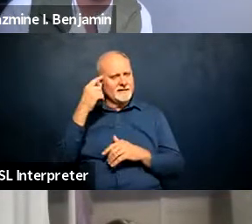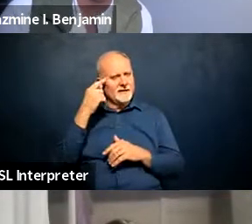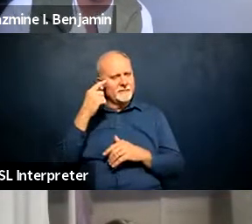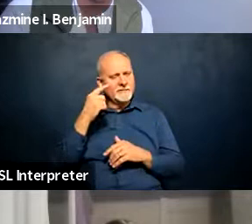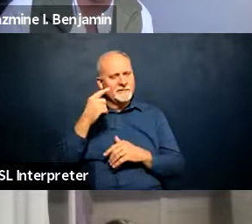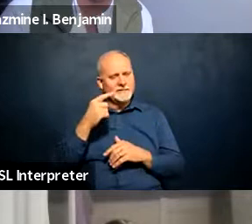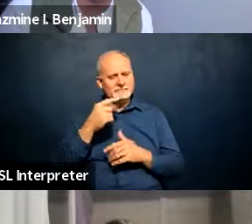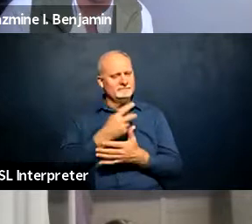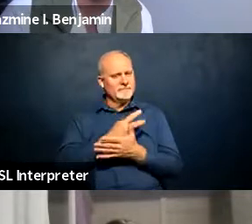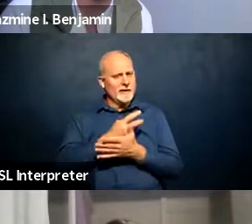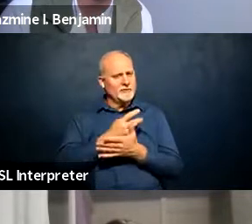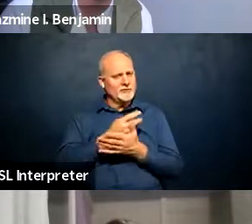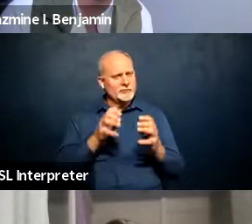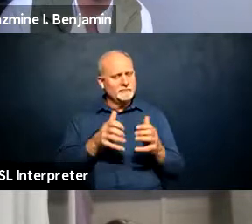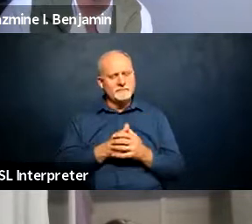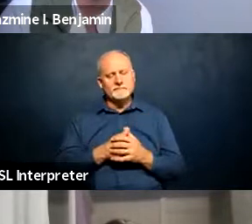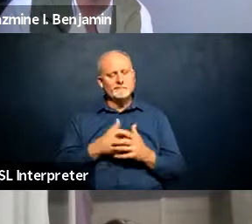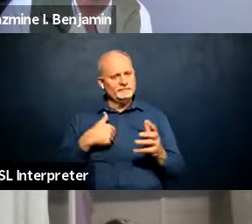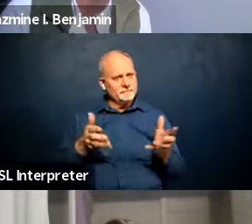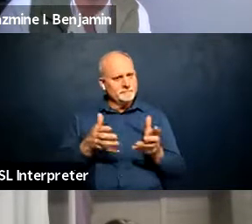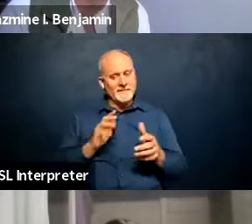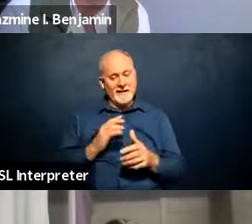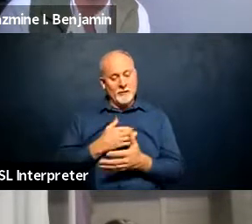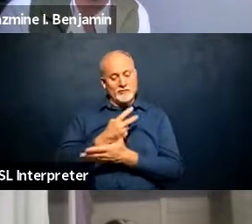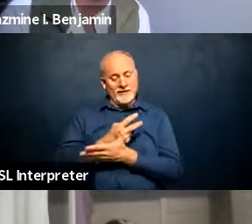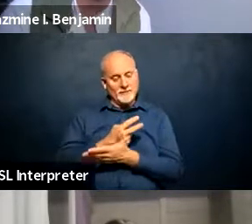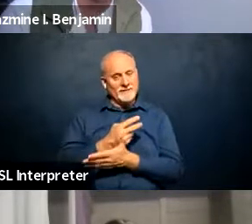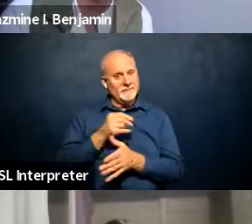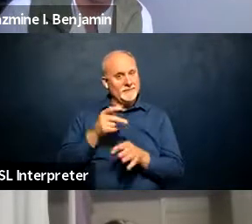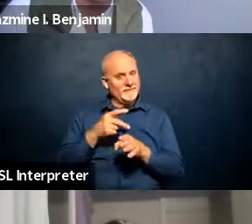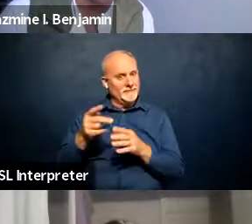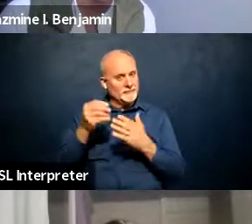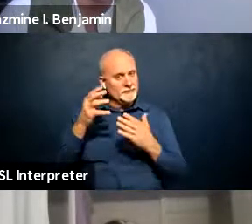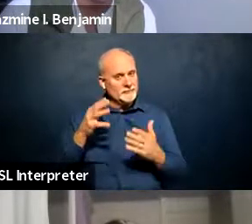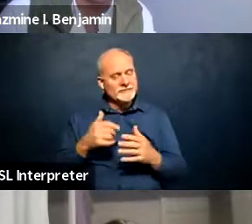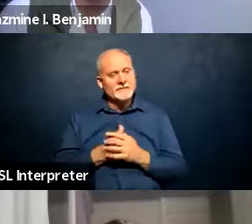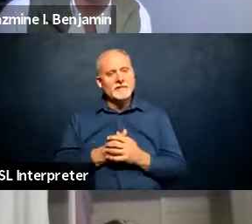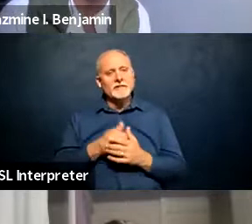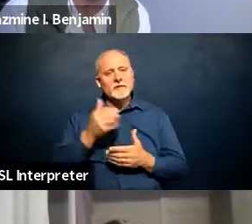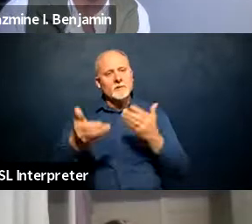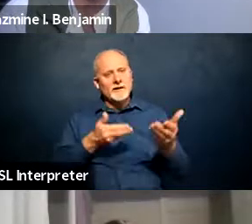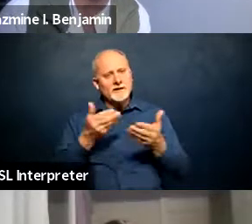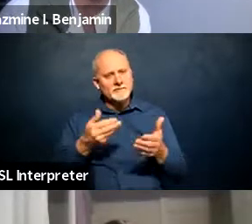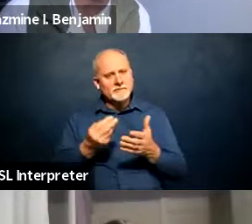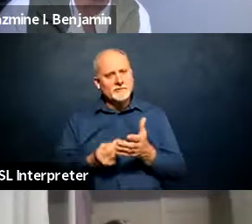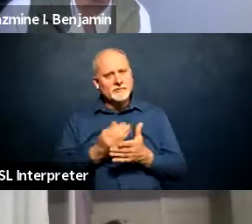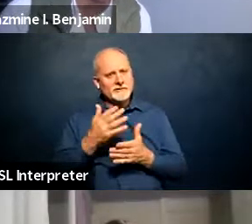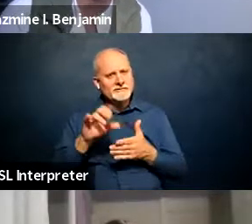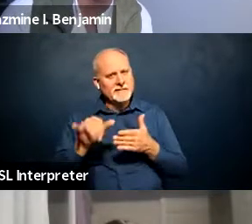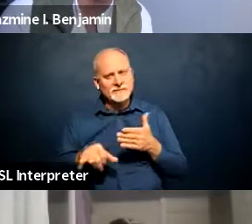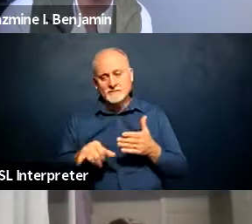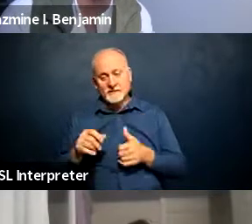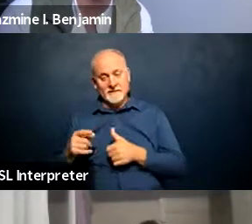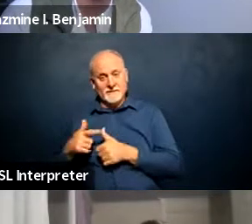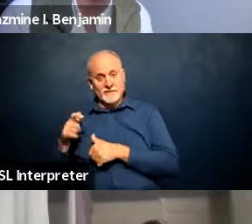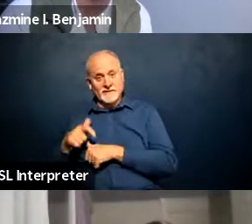beginning of this webinar with a bent, of course, toward our graduate and professional students. So welcome to the spring semester, whether it's your first time